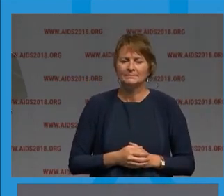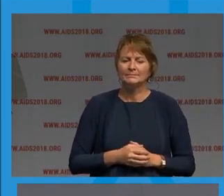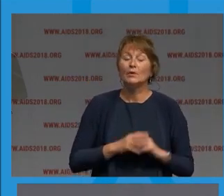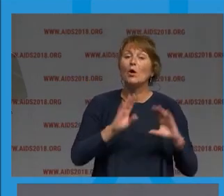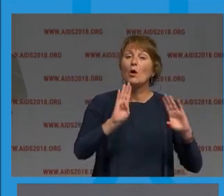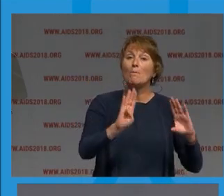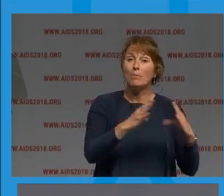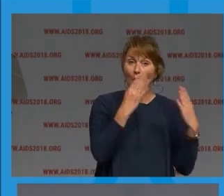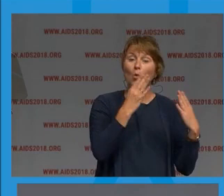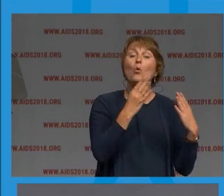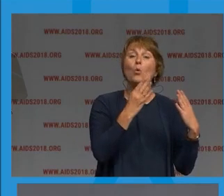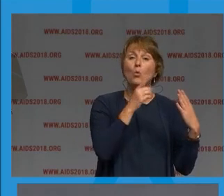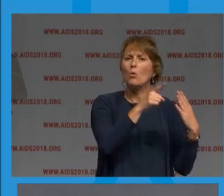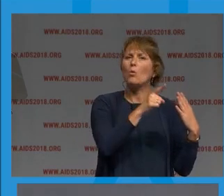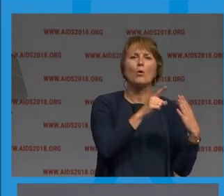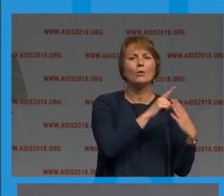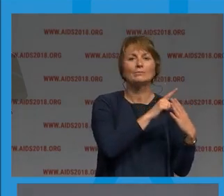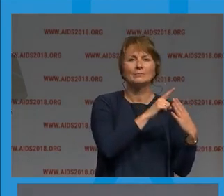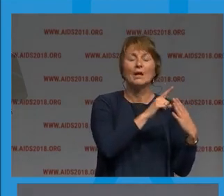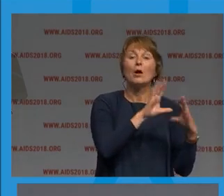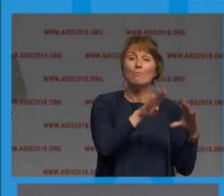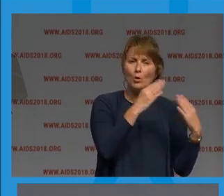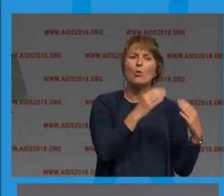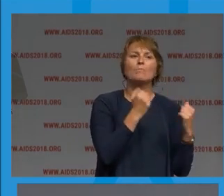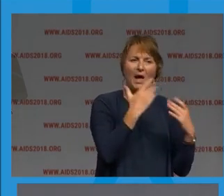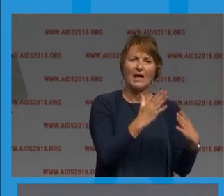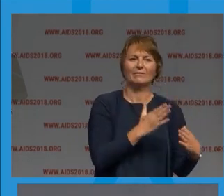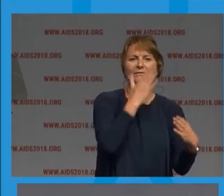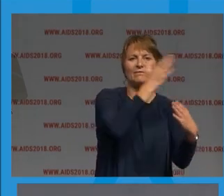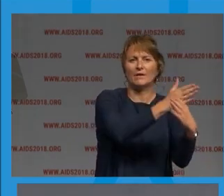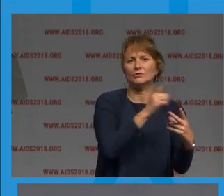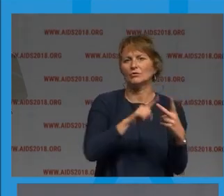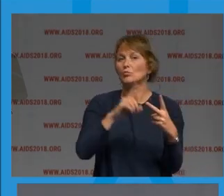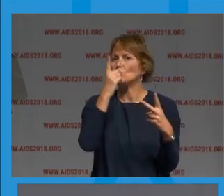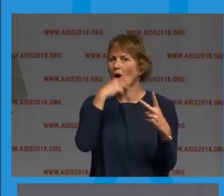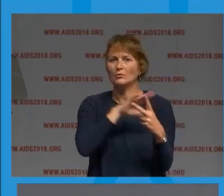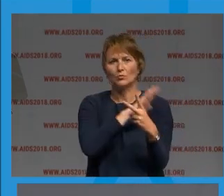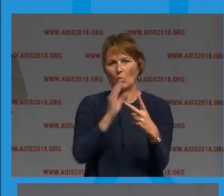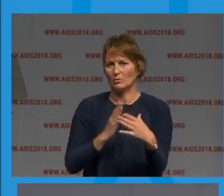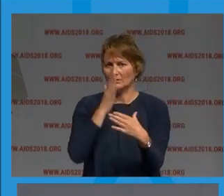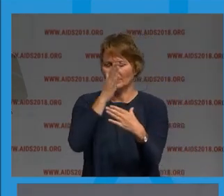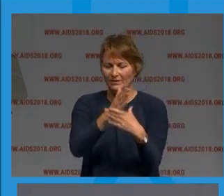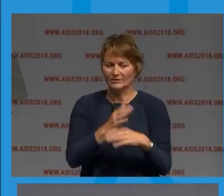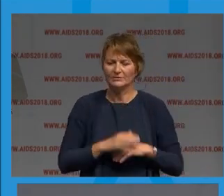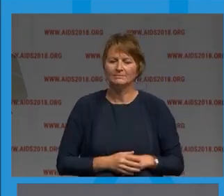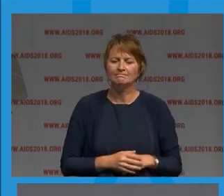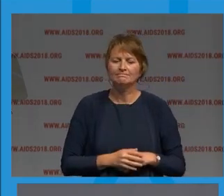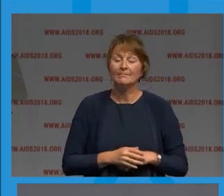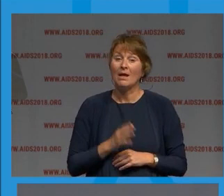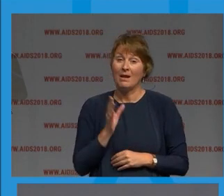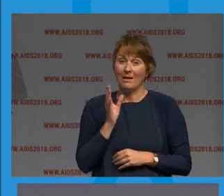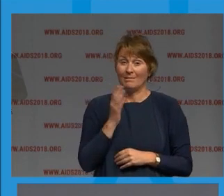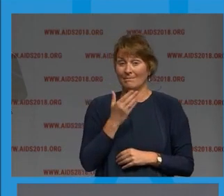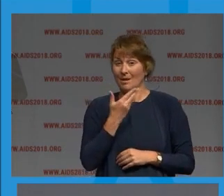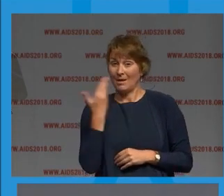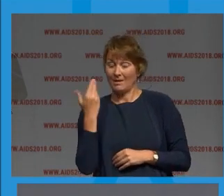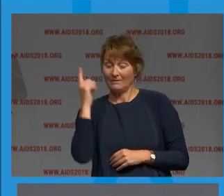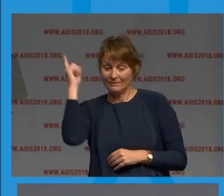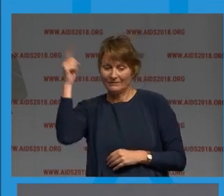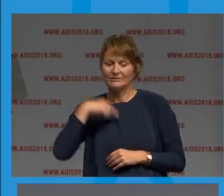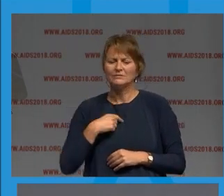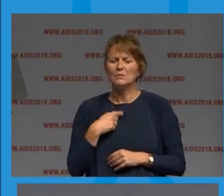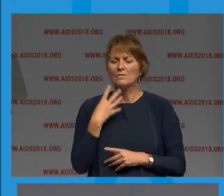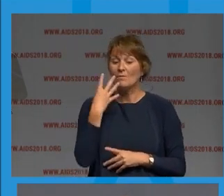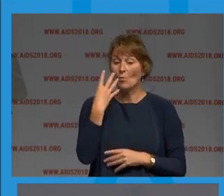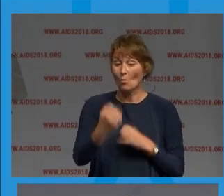and non-intervention sites in red. On the left side of the figure, you can see that after 4 years of implementation, the proportion of people living